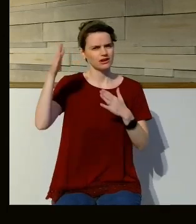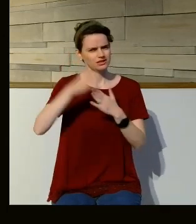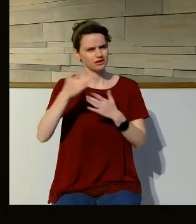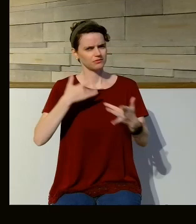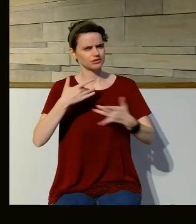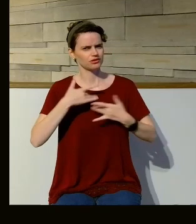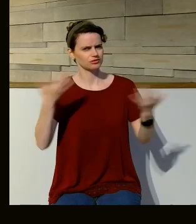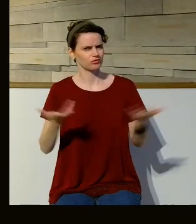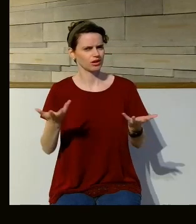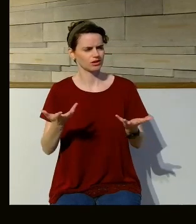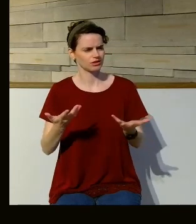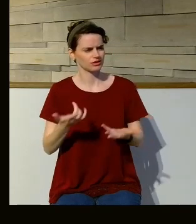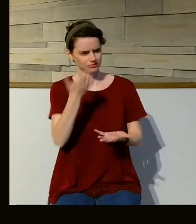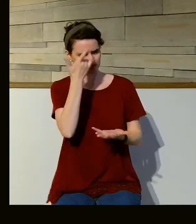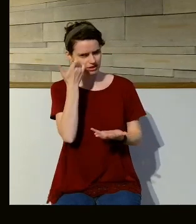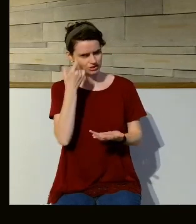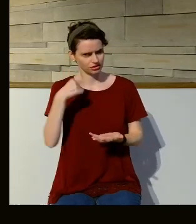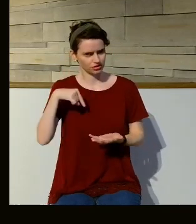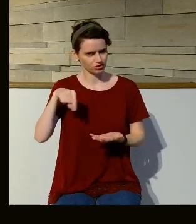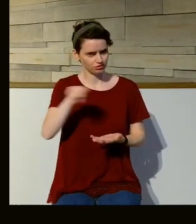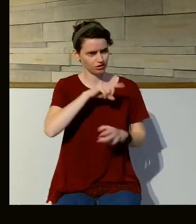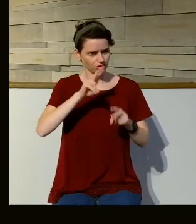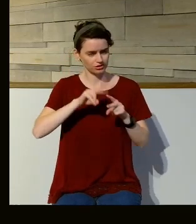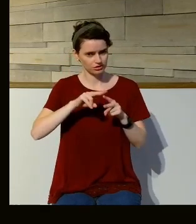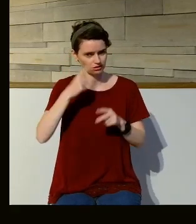concern? Because you are the salt